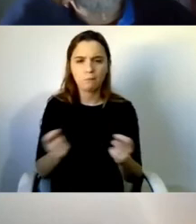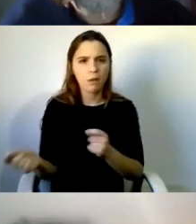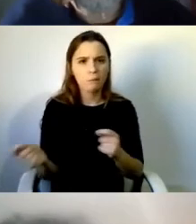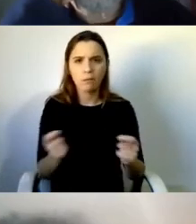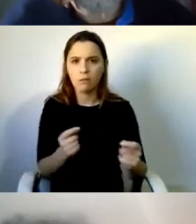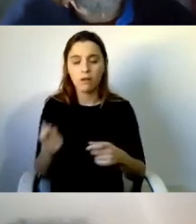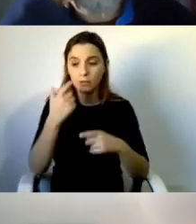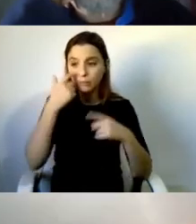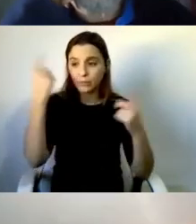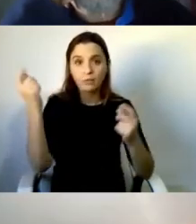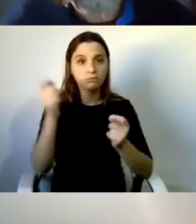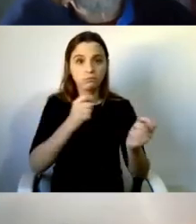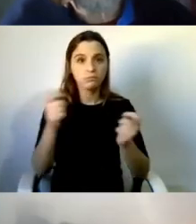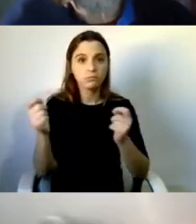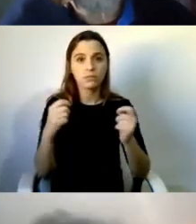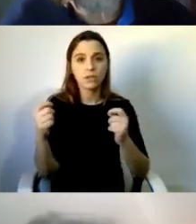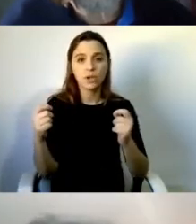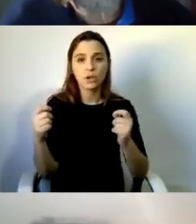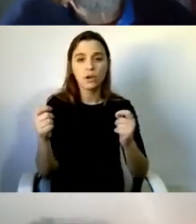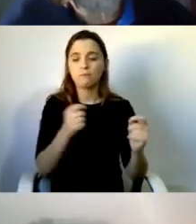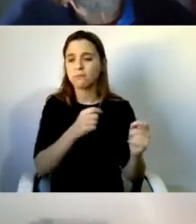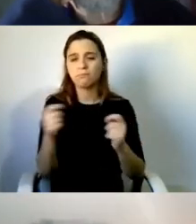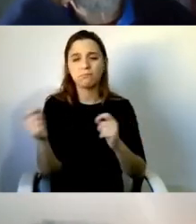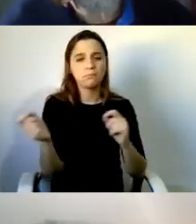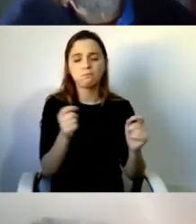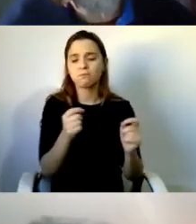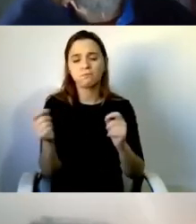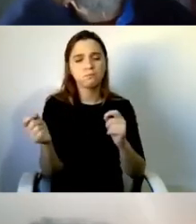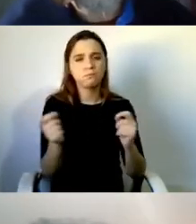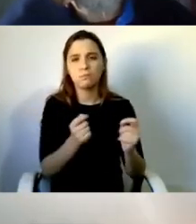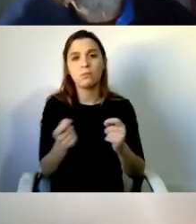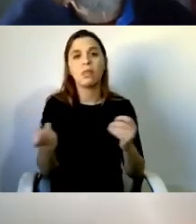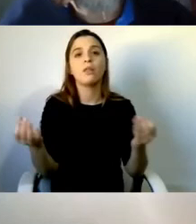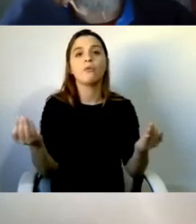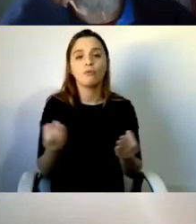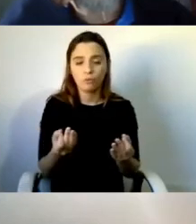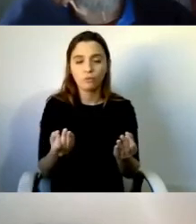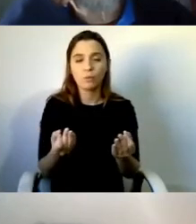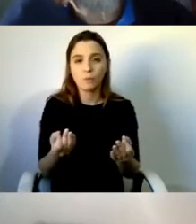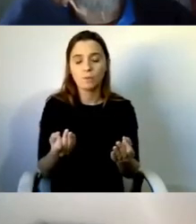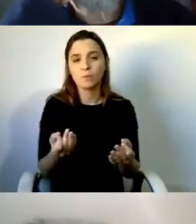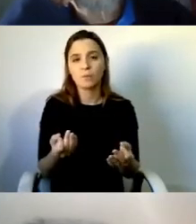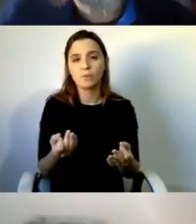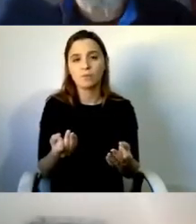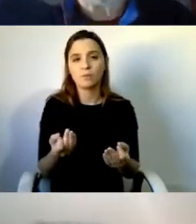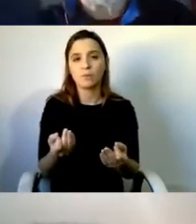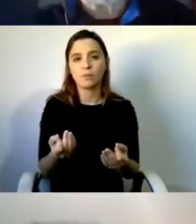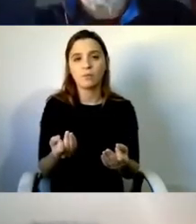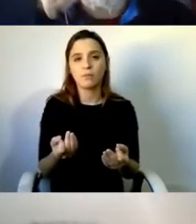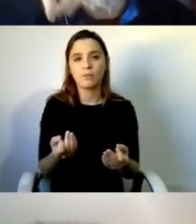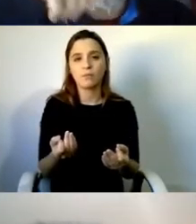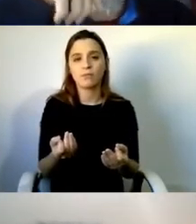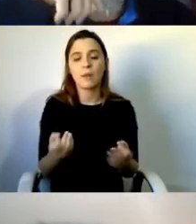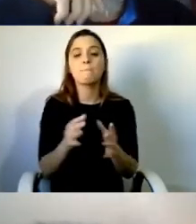the whole policy debate was dominated by service providers and families, which